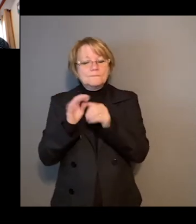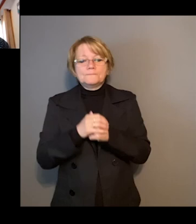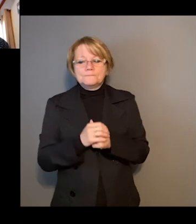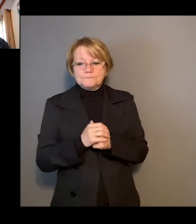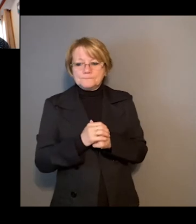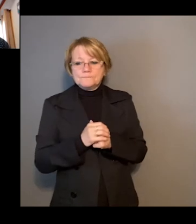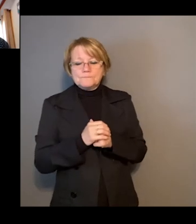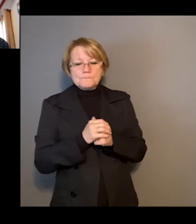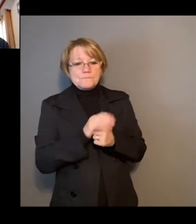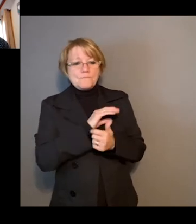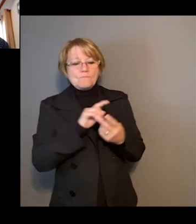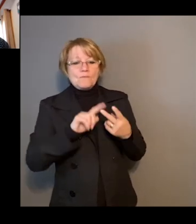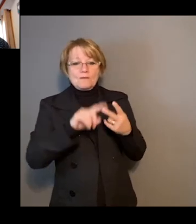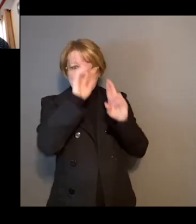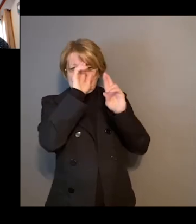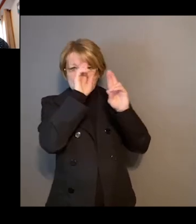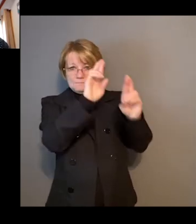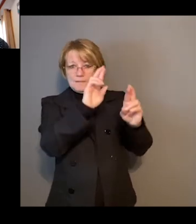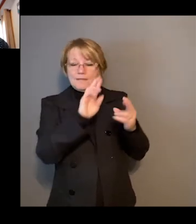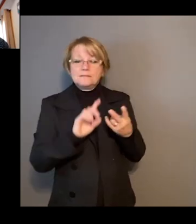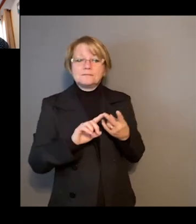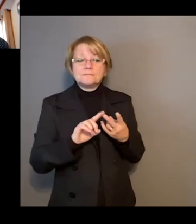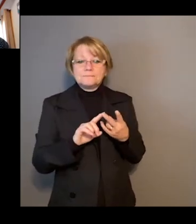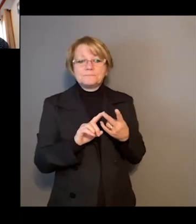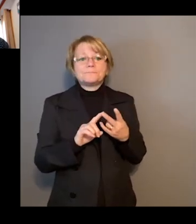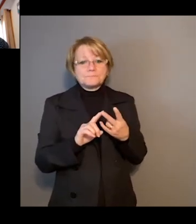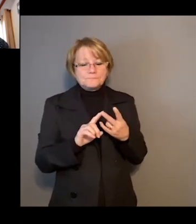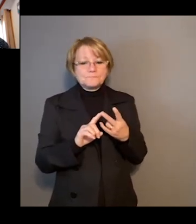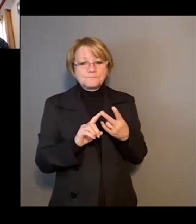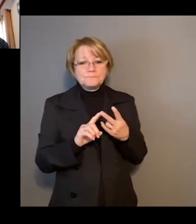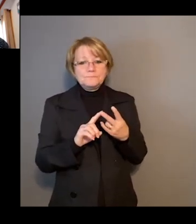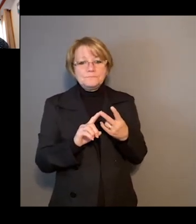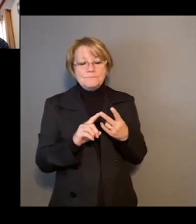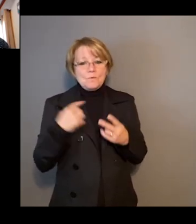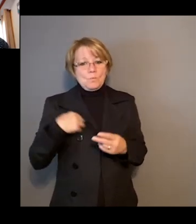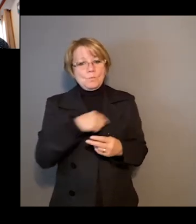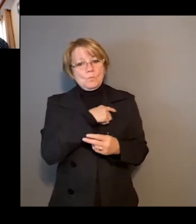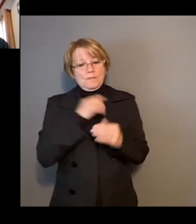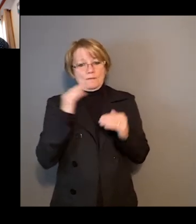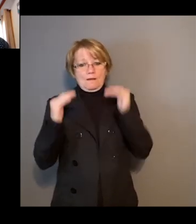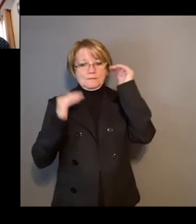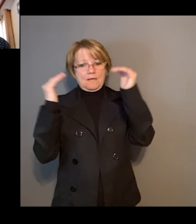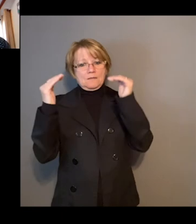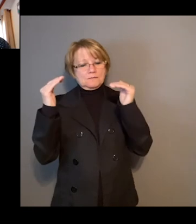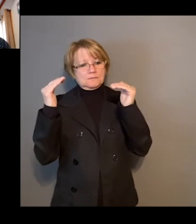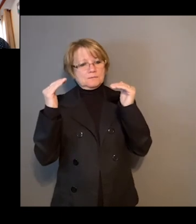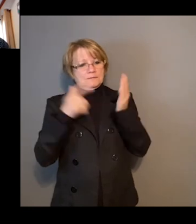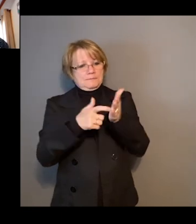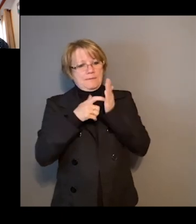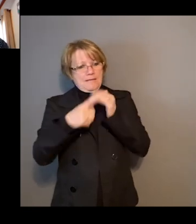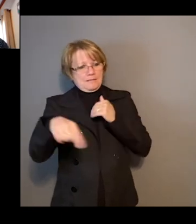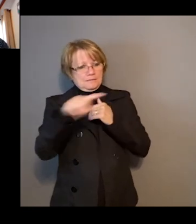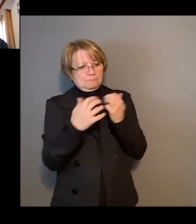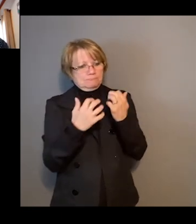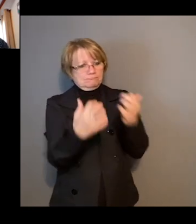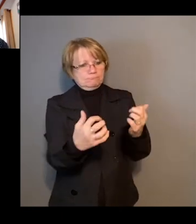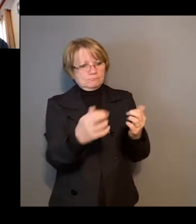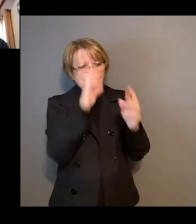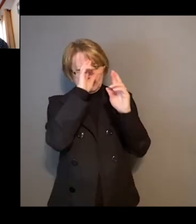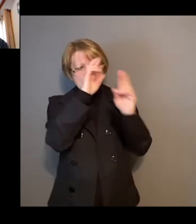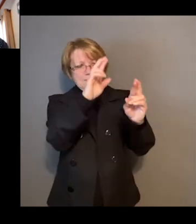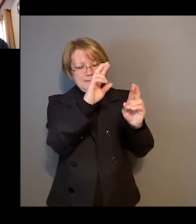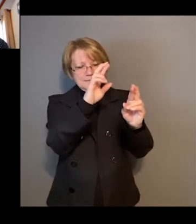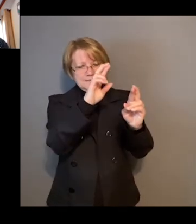because we as adults demand a respect from students that we don't always automatically give them. And so you